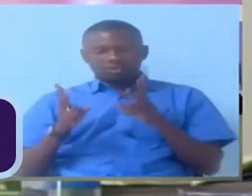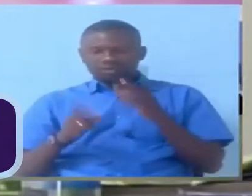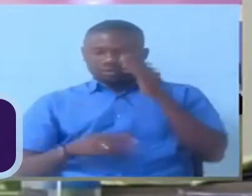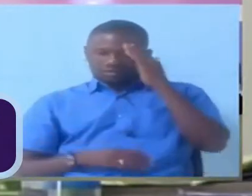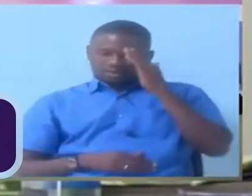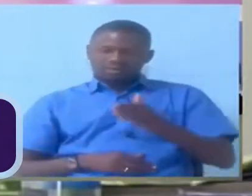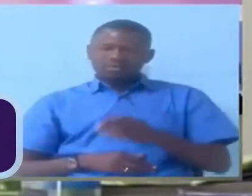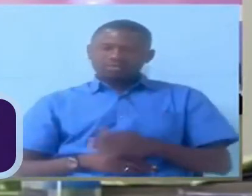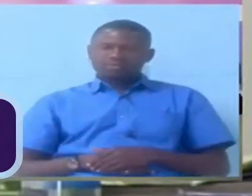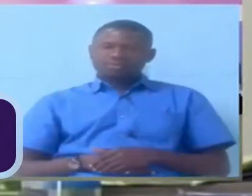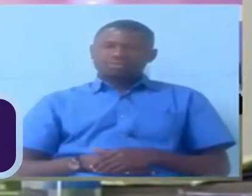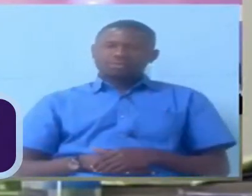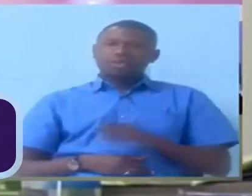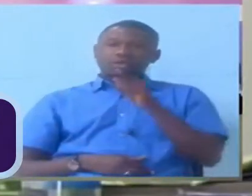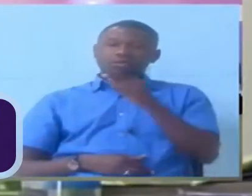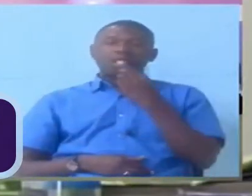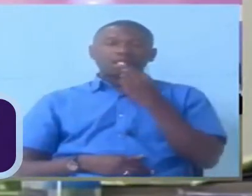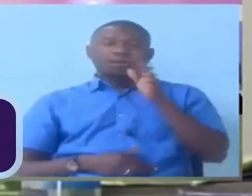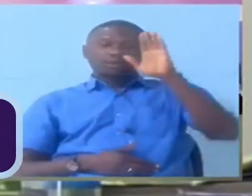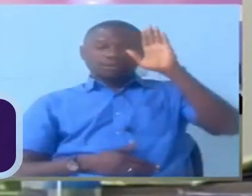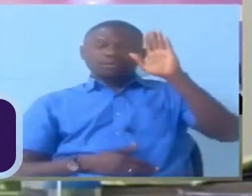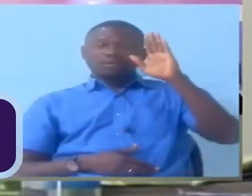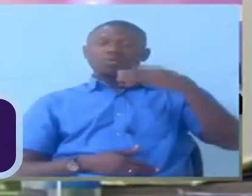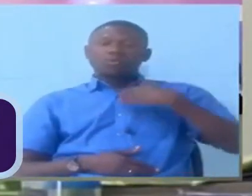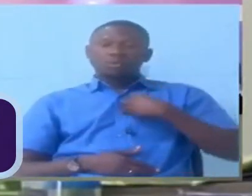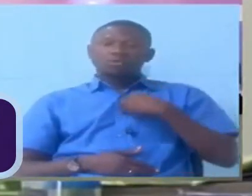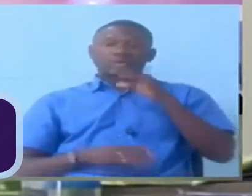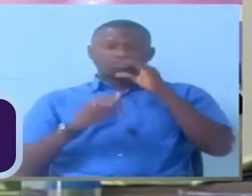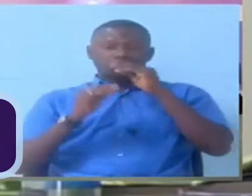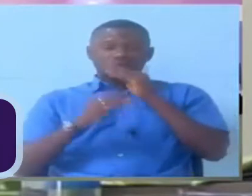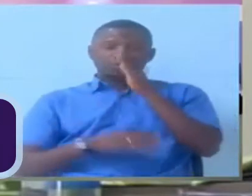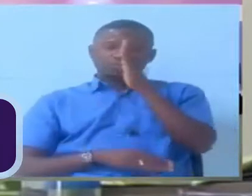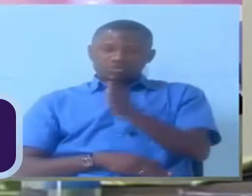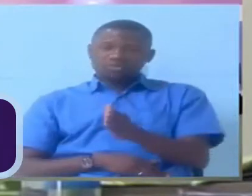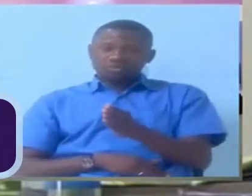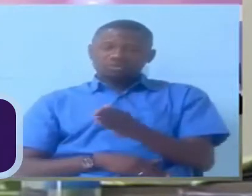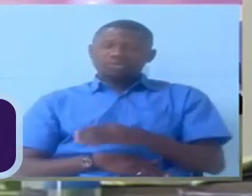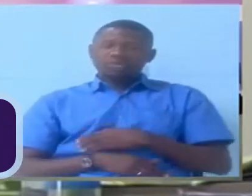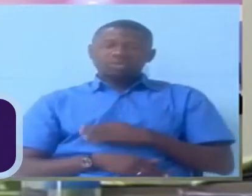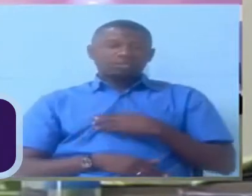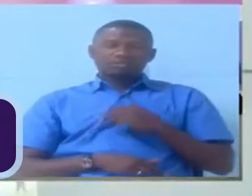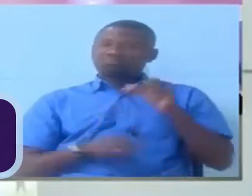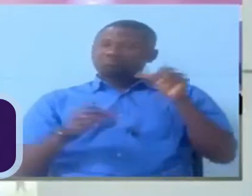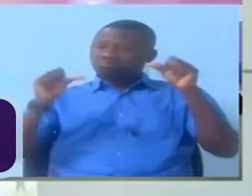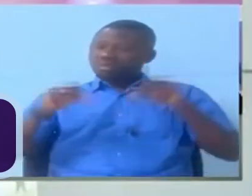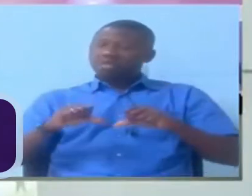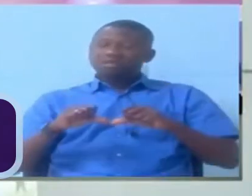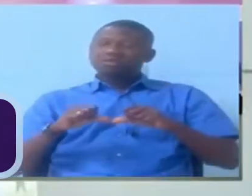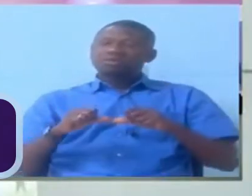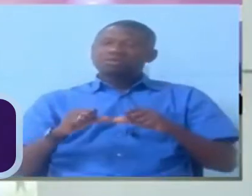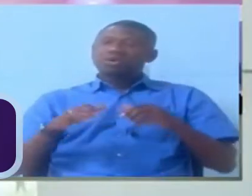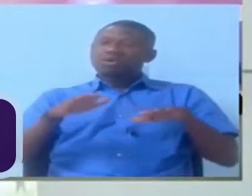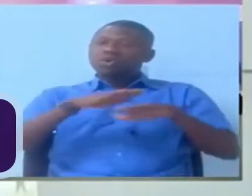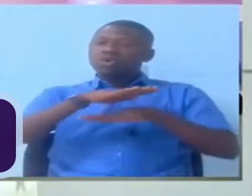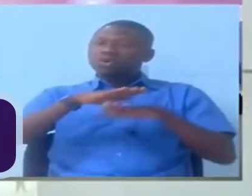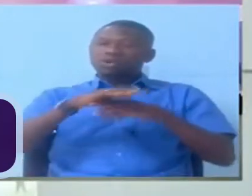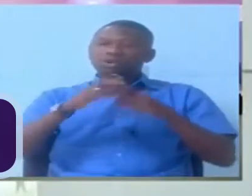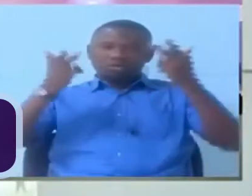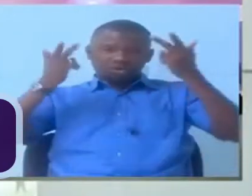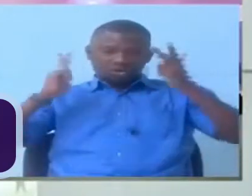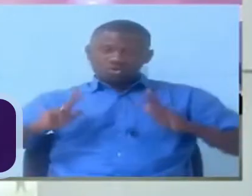Do you want to speak in Mandinka, or you wish your testimony to be interpreted into Mandinka? I want to speak English.